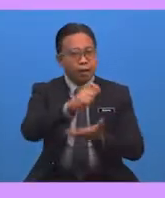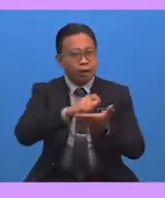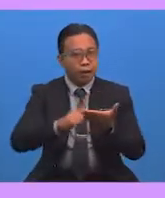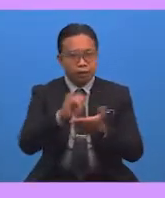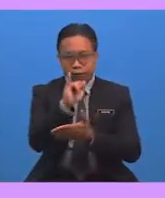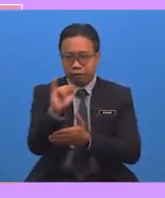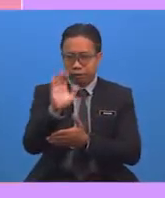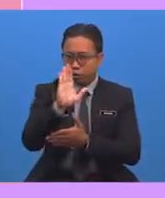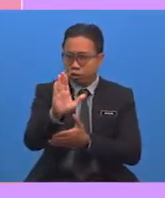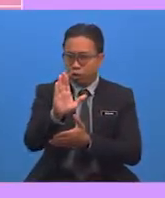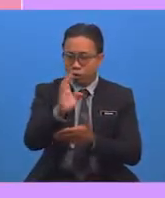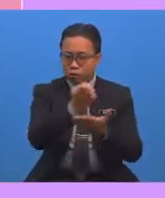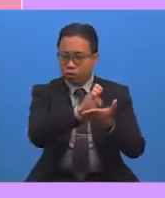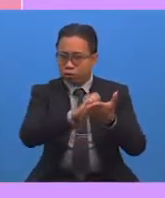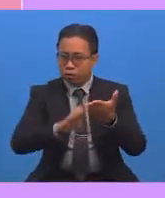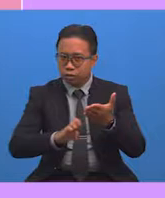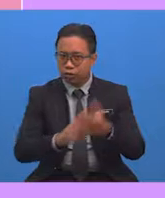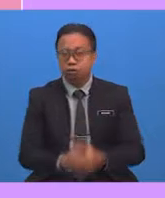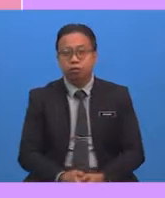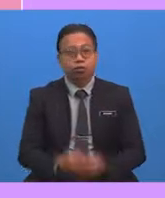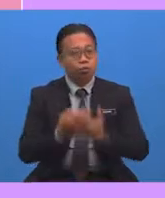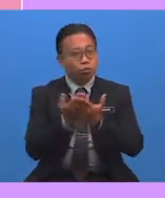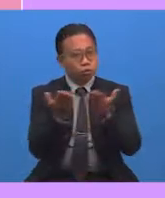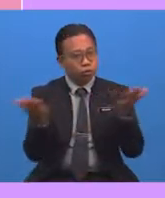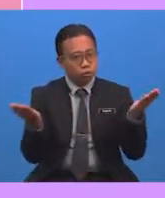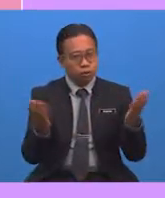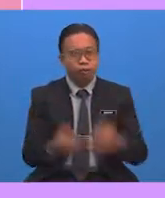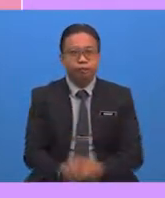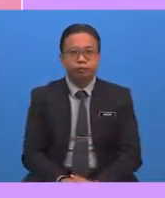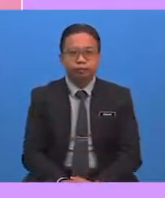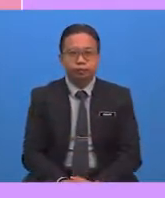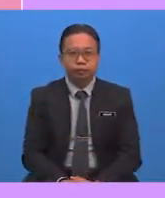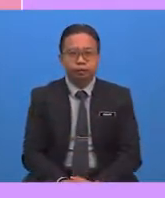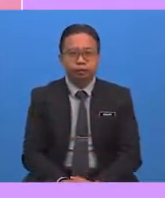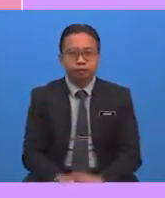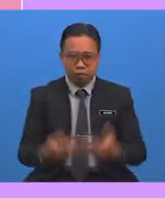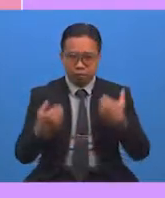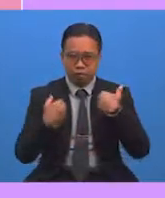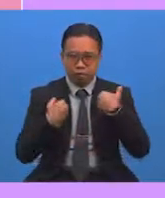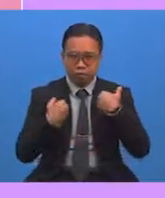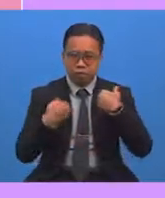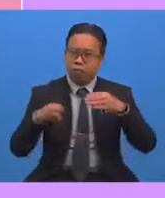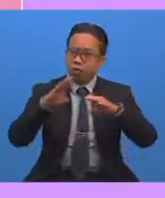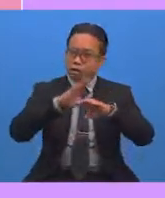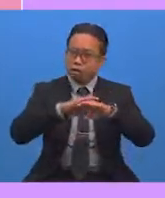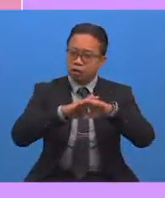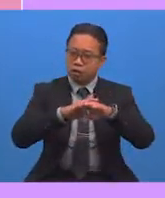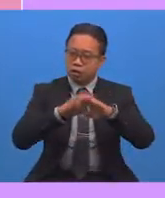your essay. Introduction. The introduction should outline your